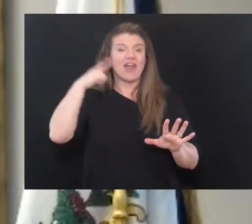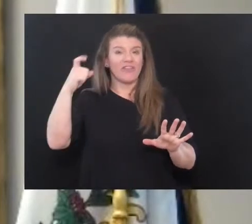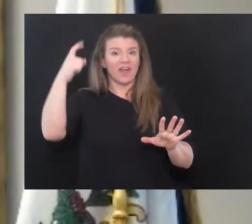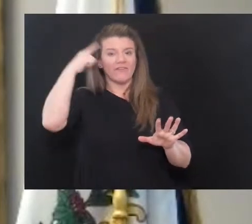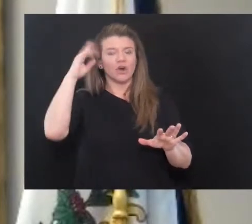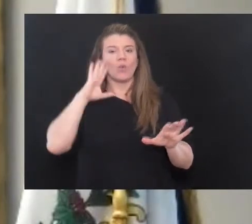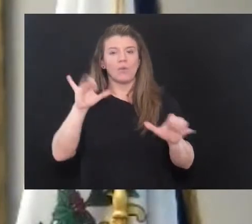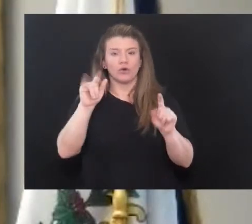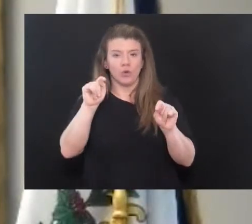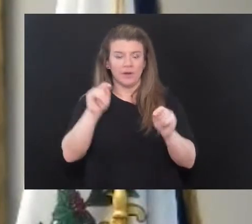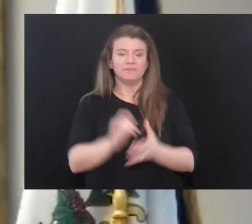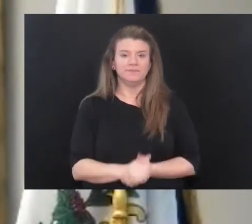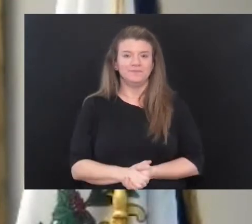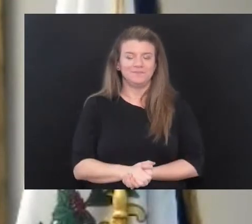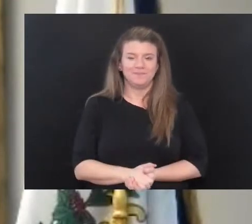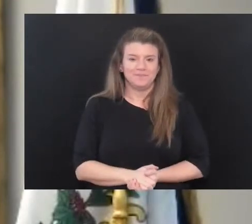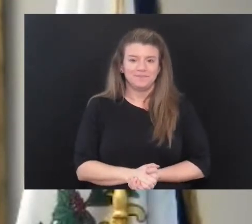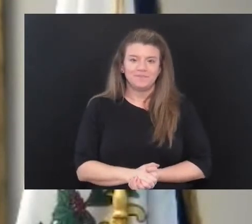that. So thank you.